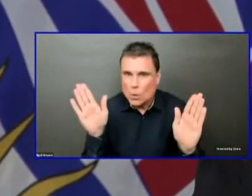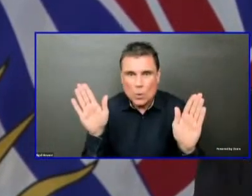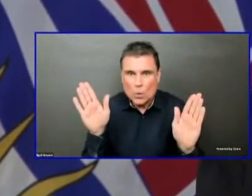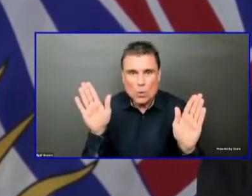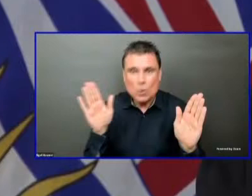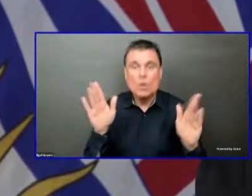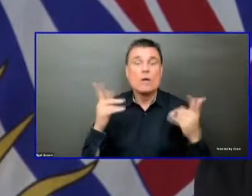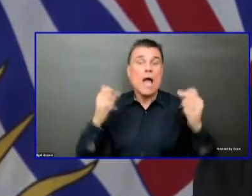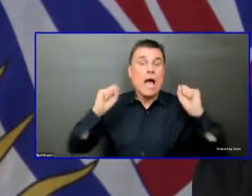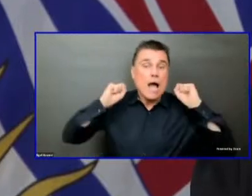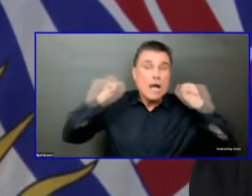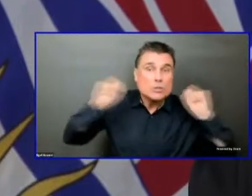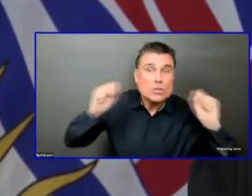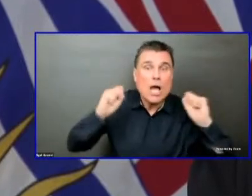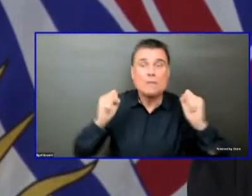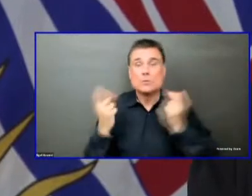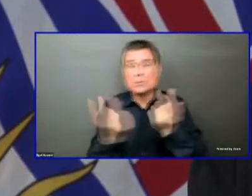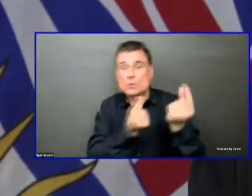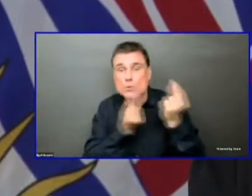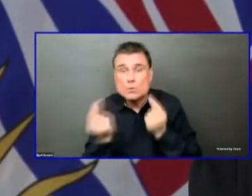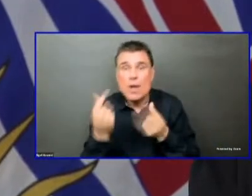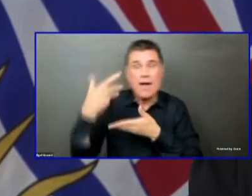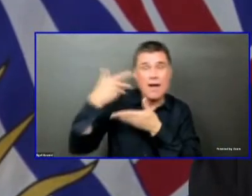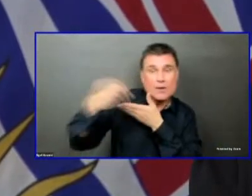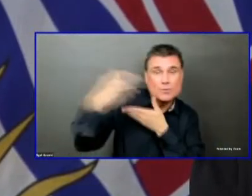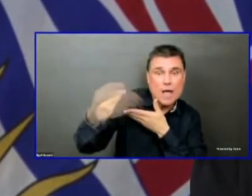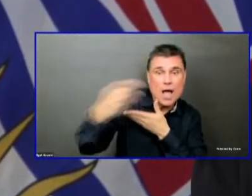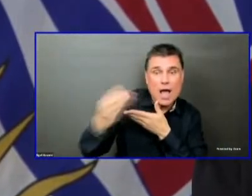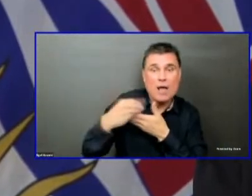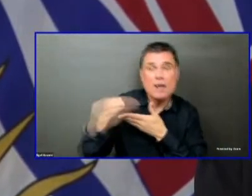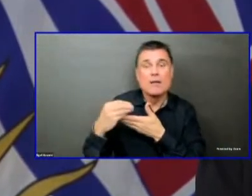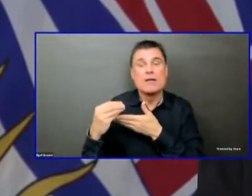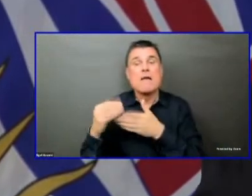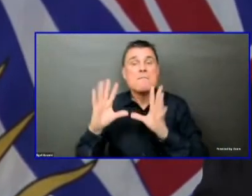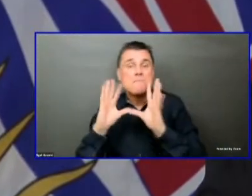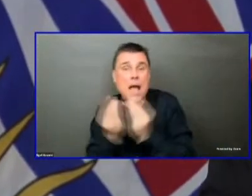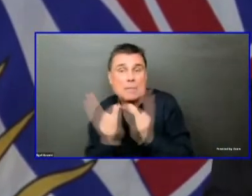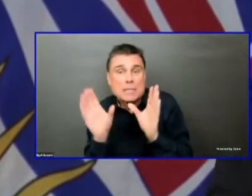family to your local mountain. Thank you, and that's all the time we